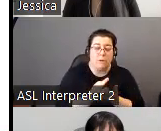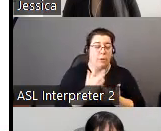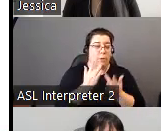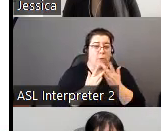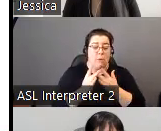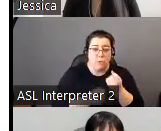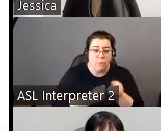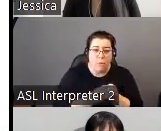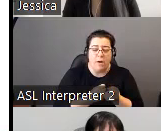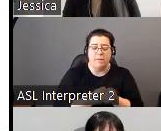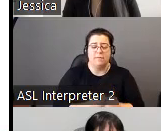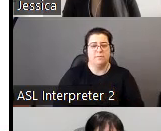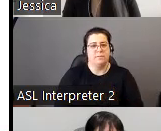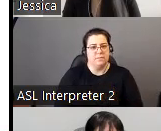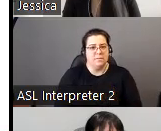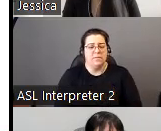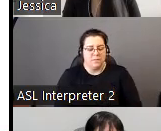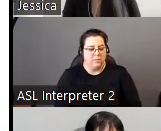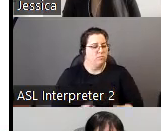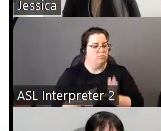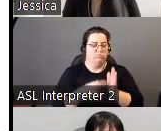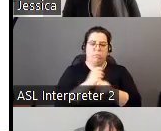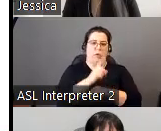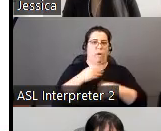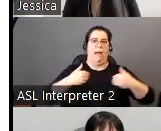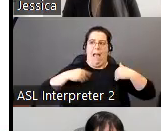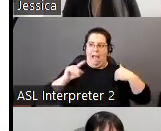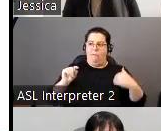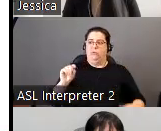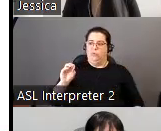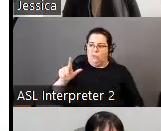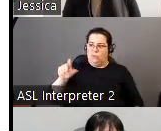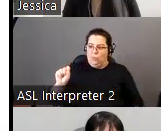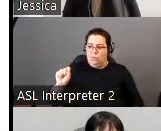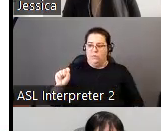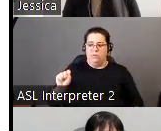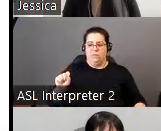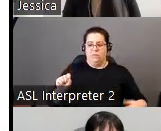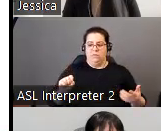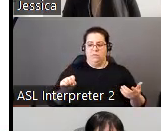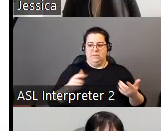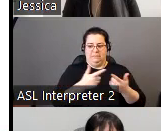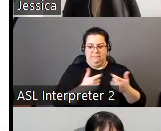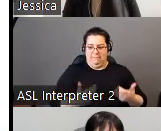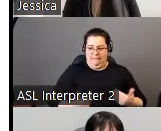particularly, and having some tools to educate, and having, looking at across all